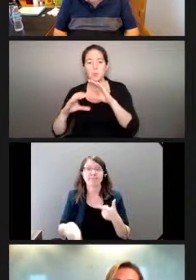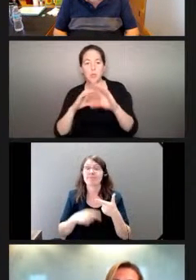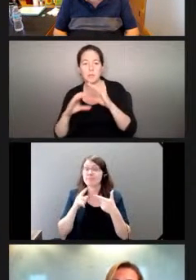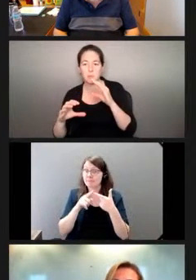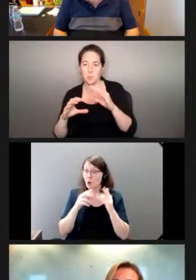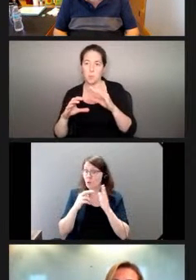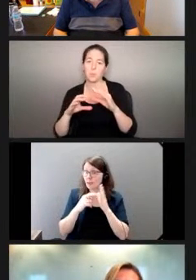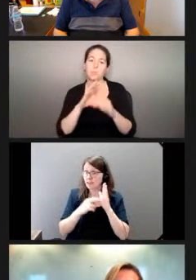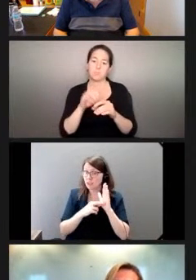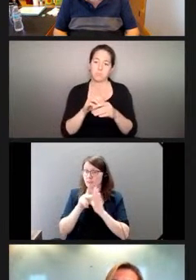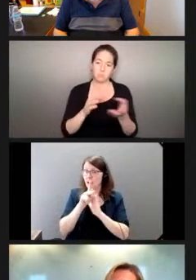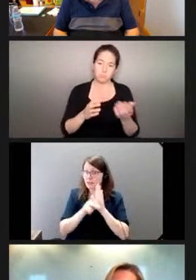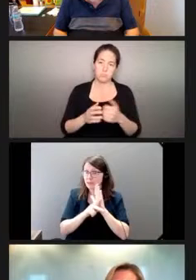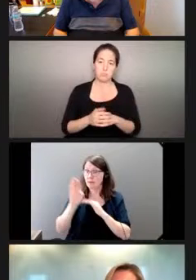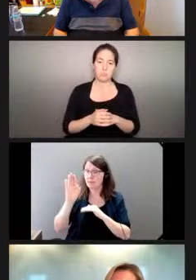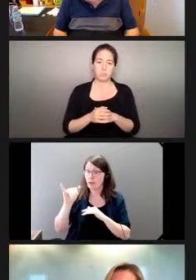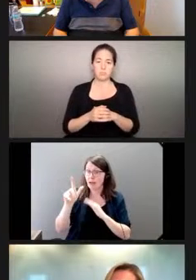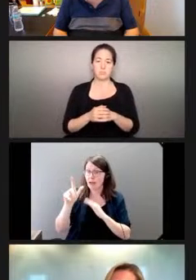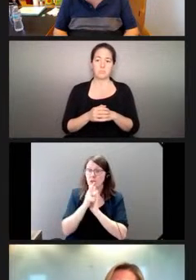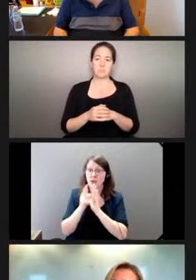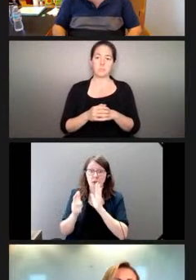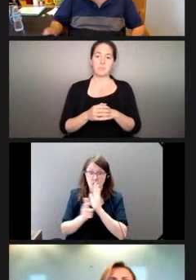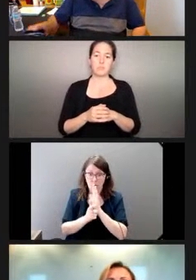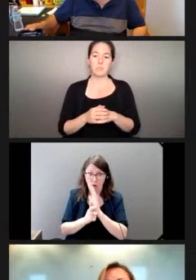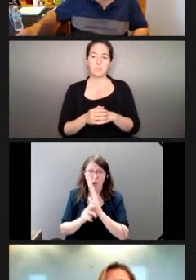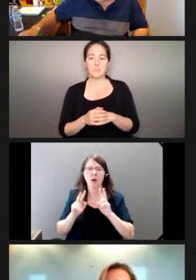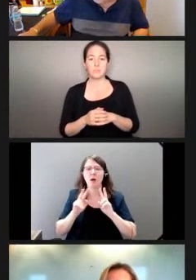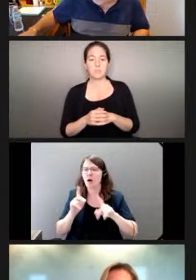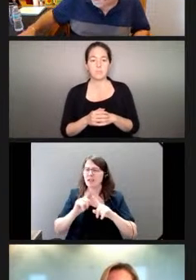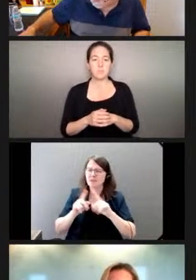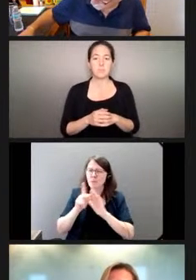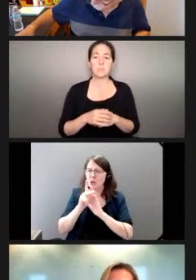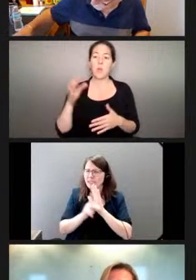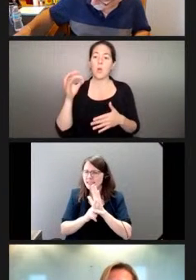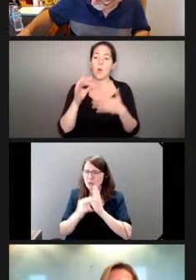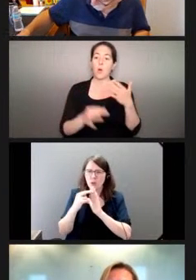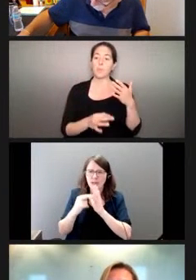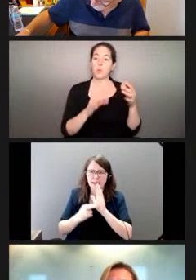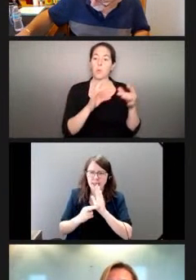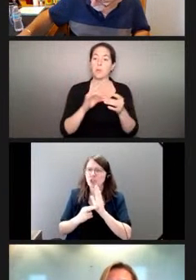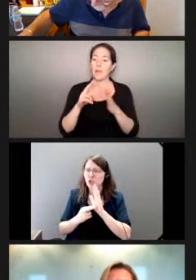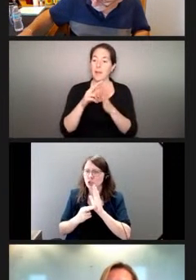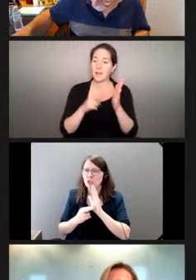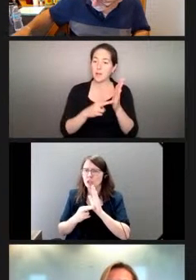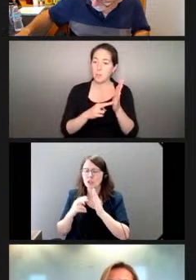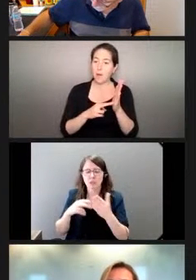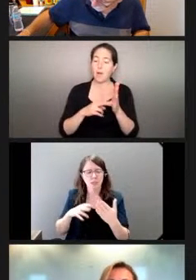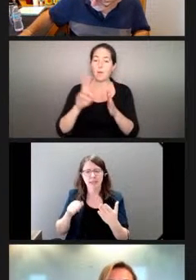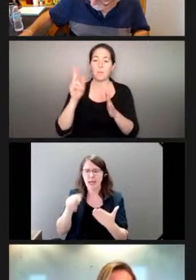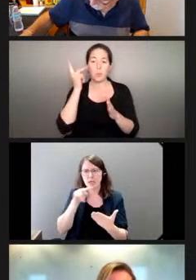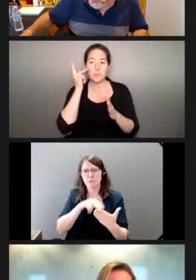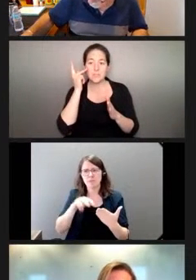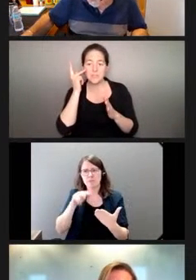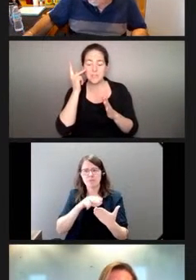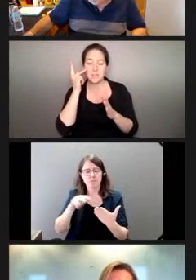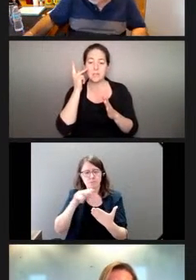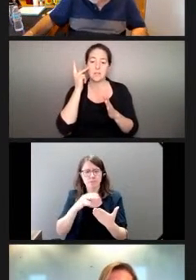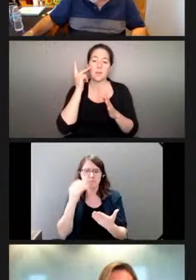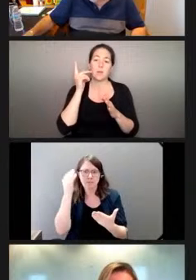looks at a host of different policies and regulations that we can consider to help